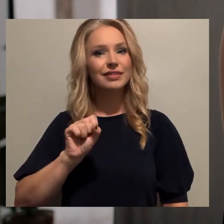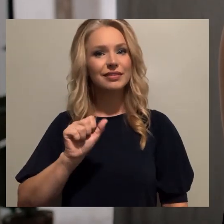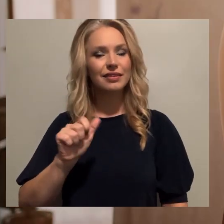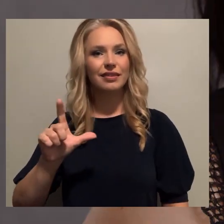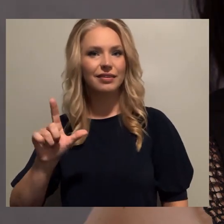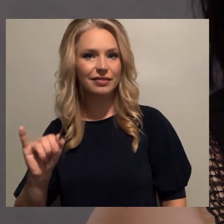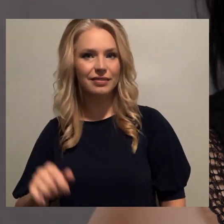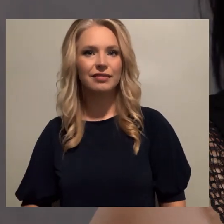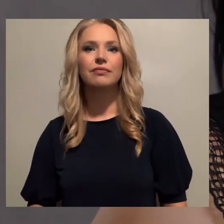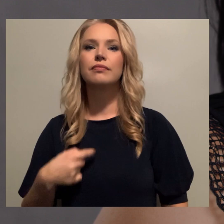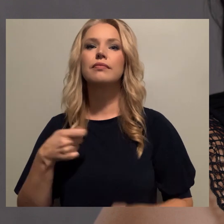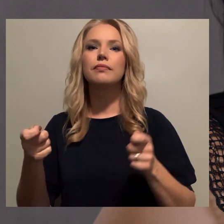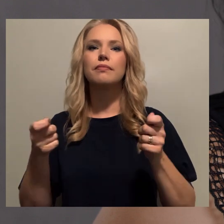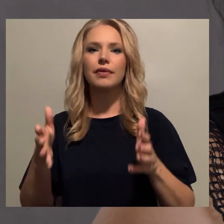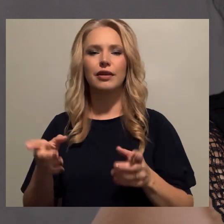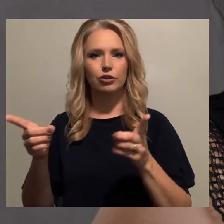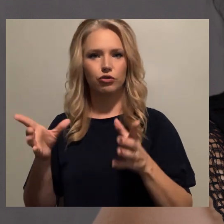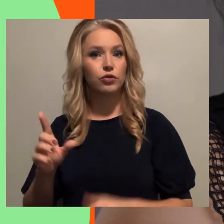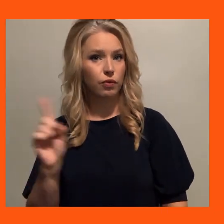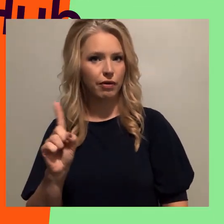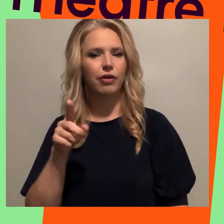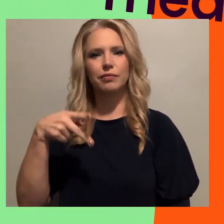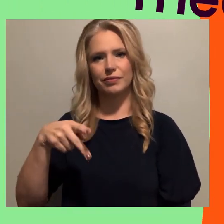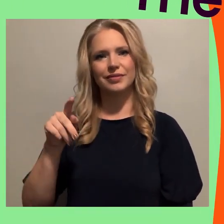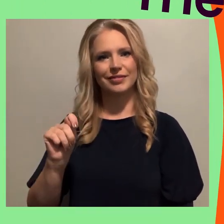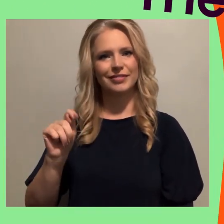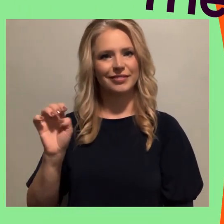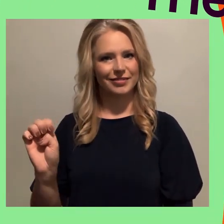My name's Lisa Lee. I'm the Managing Director at Prairie Theater Exchange.